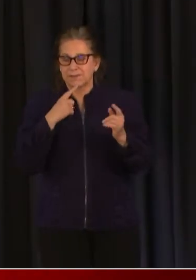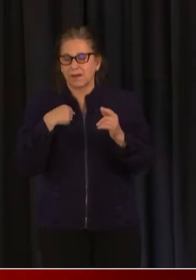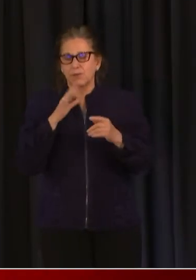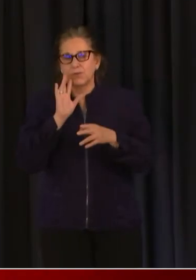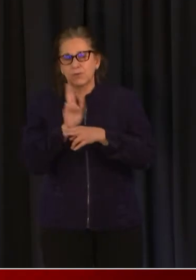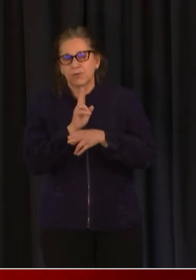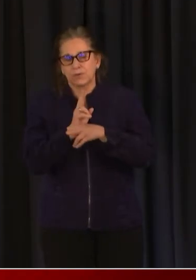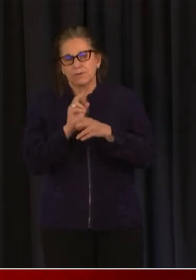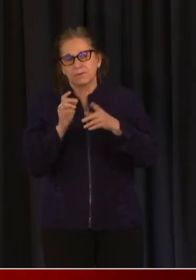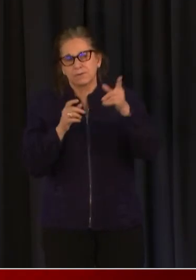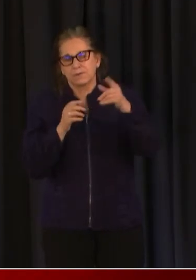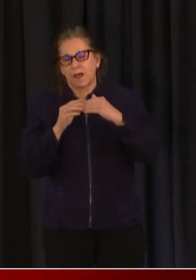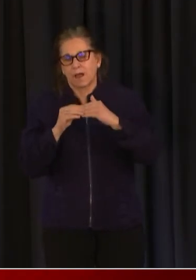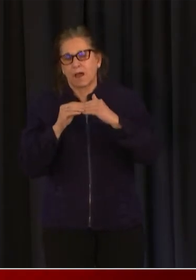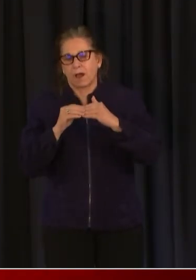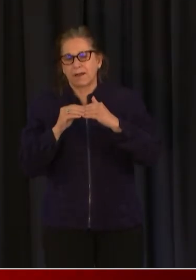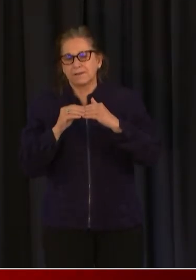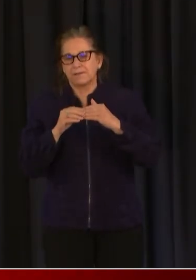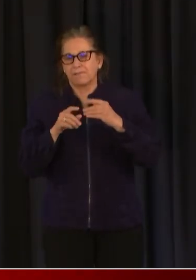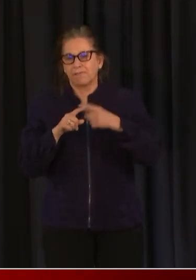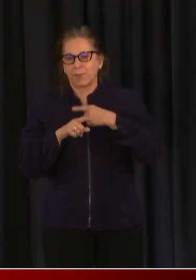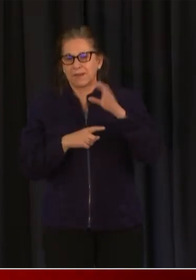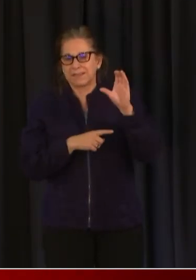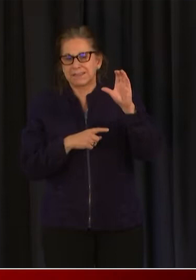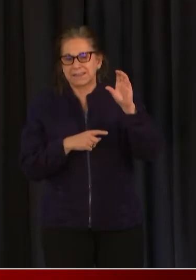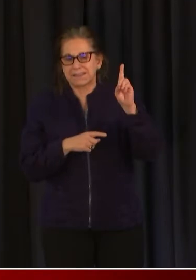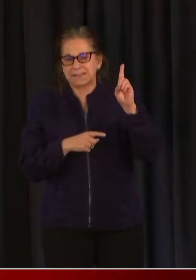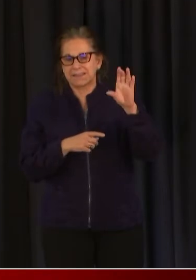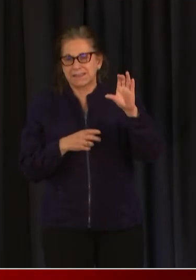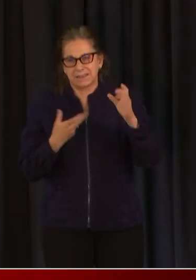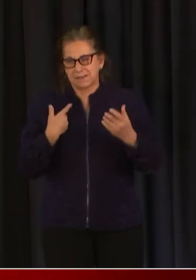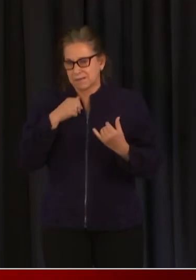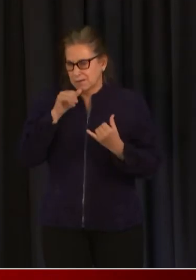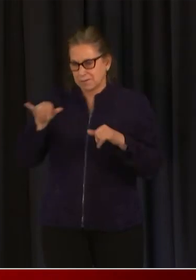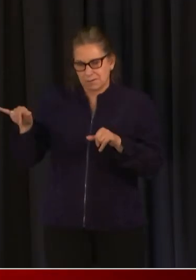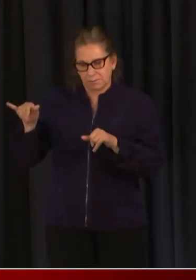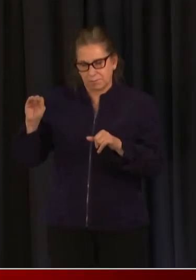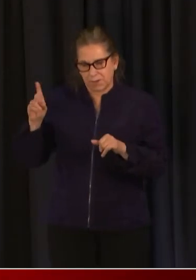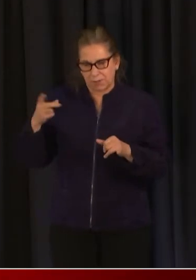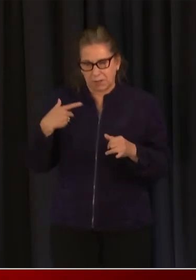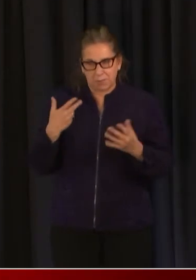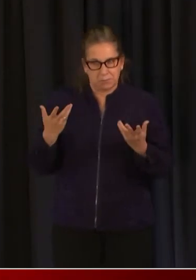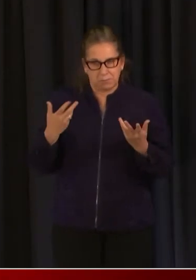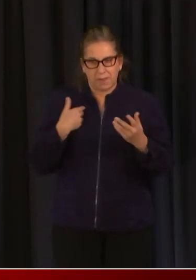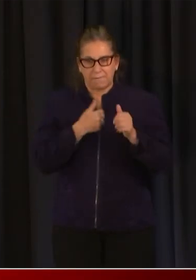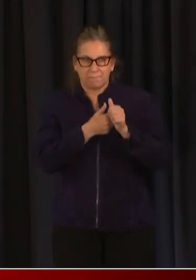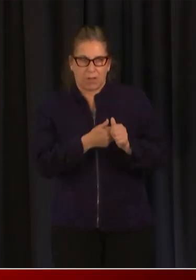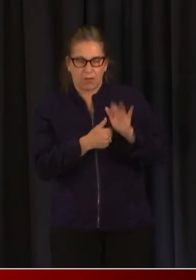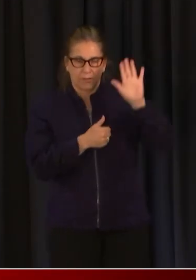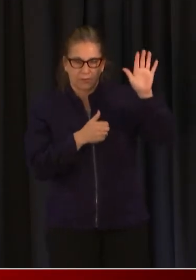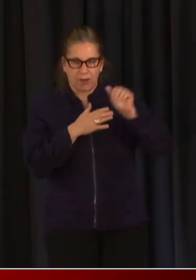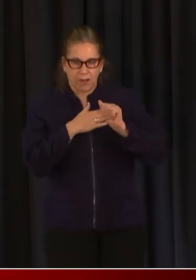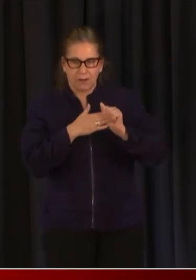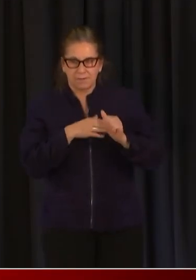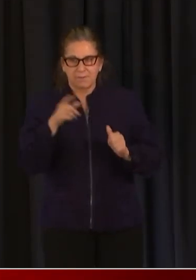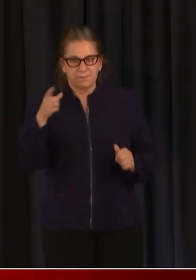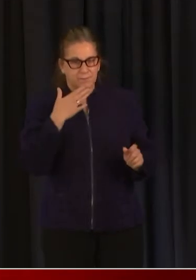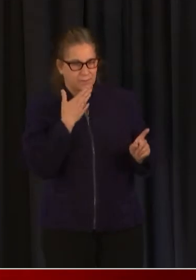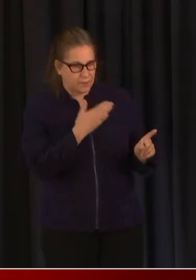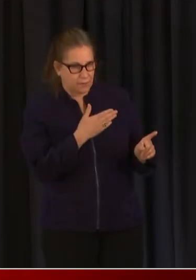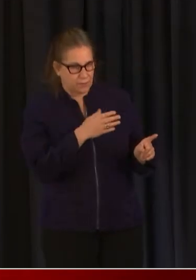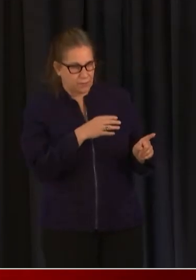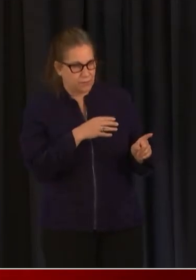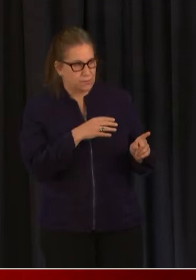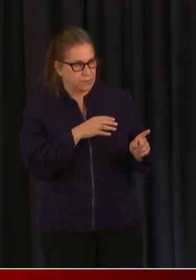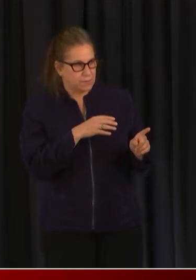and get the final word on what directions they're going to include with the vaccine. Thank you, Madam Mayor. As you all